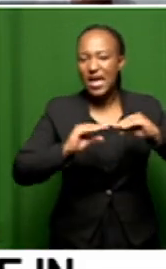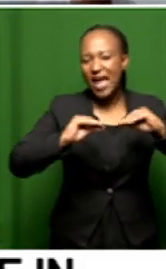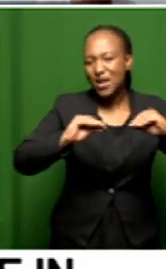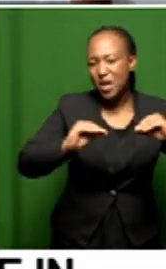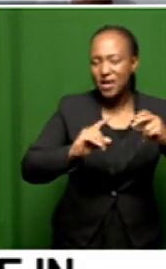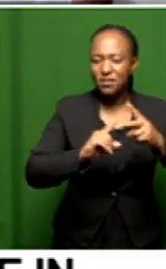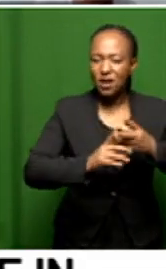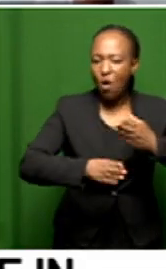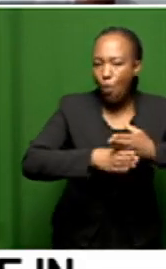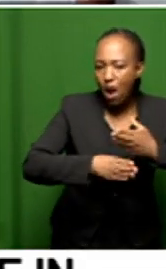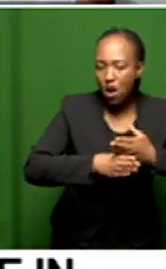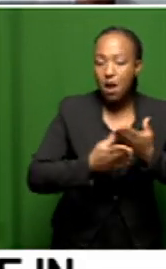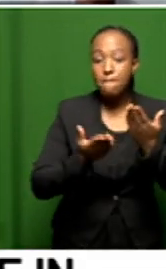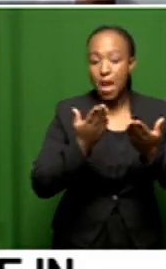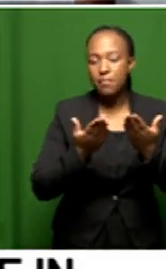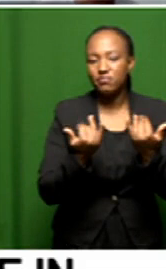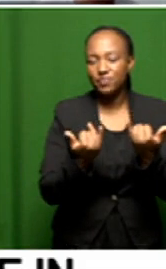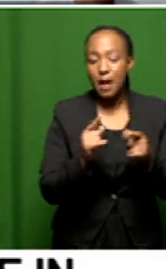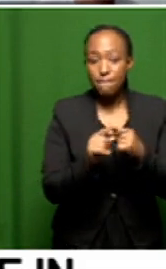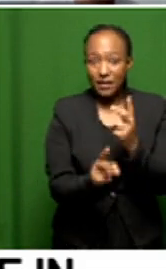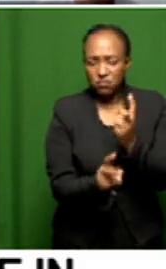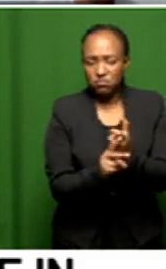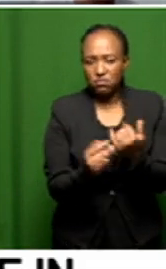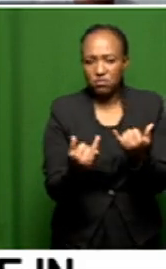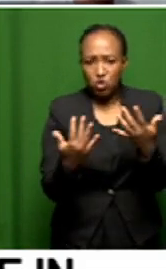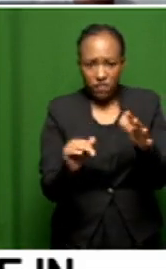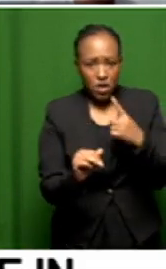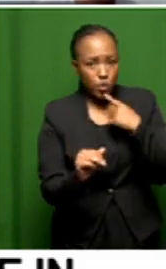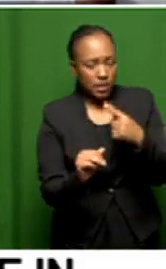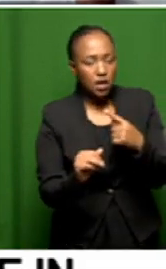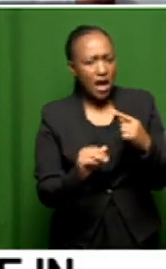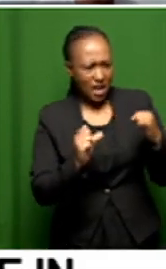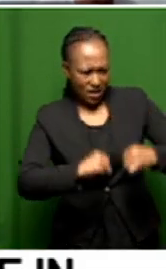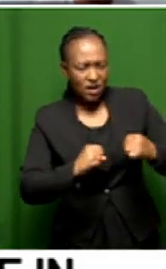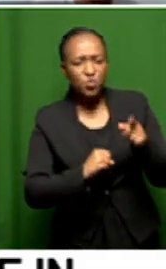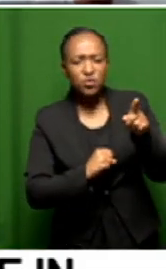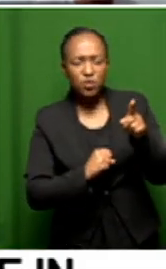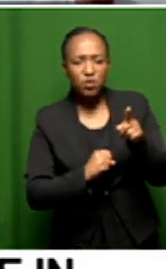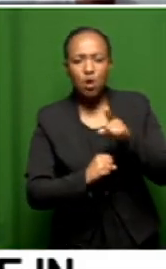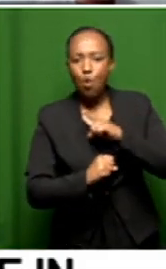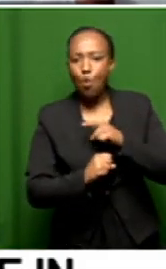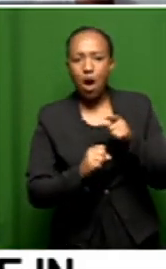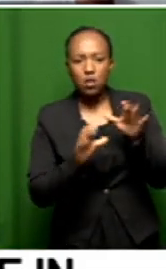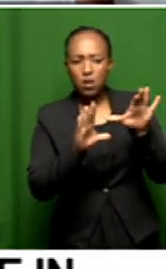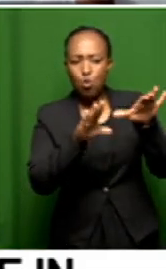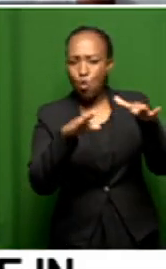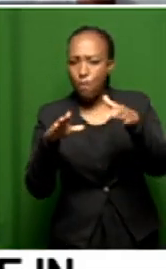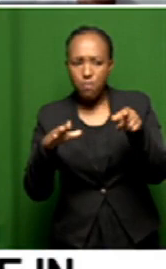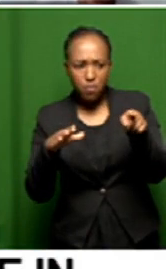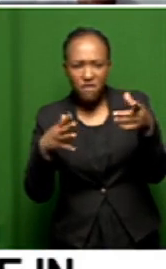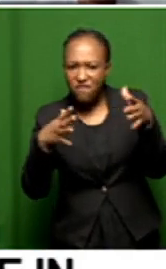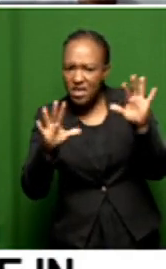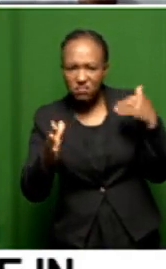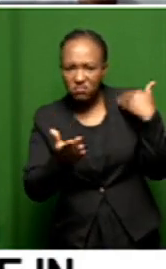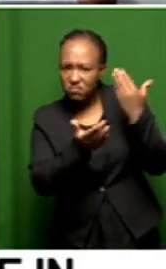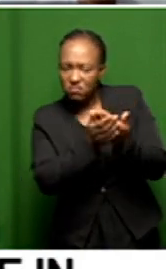of employment. So I think maybe it's a start, but it is very difficult, especially given what you just said now. And I agree with you that, I mean, these people have been here, the political party has been here.